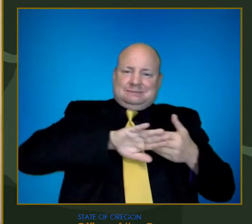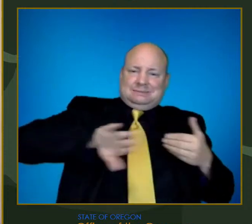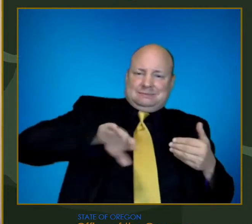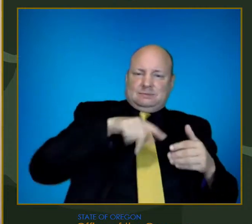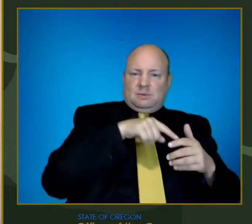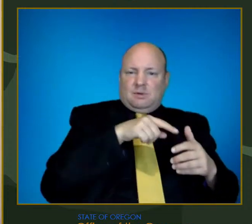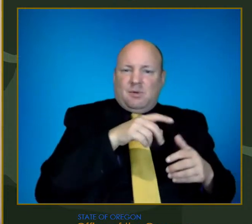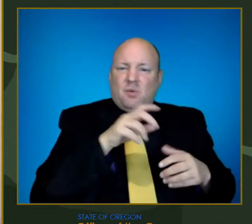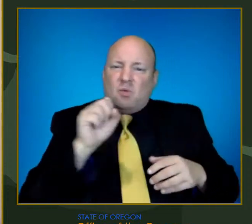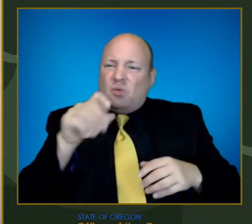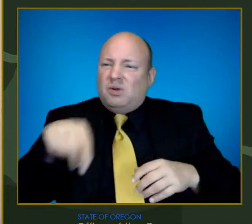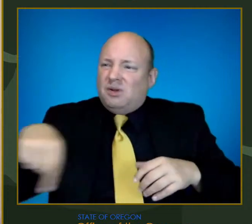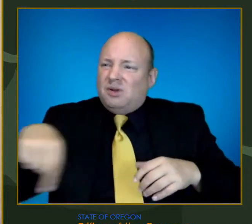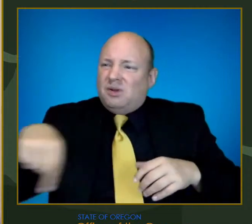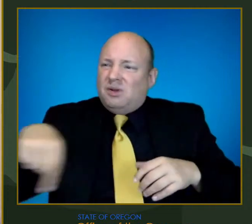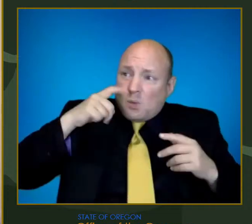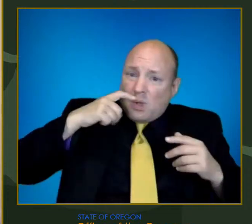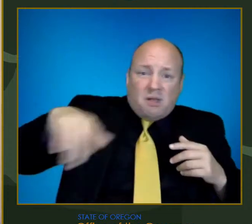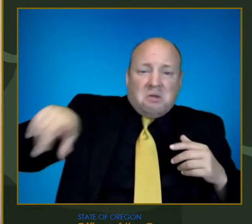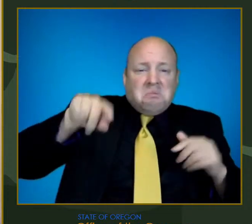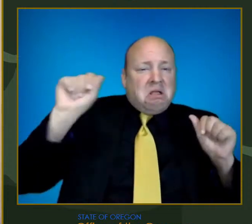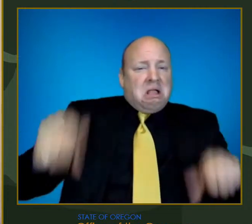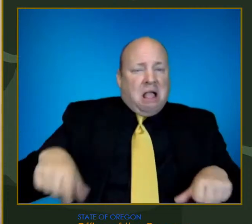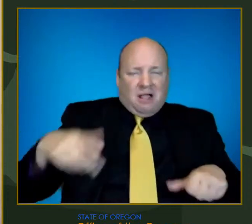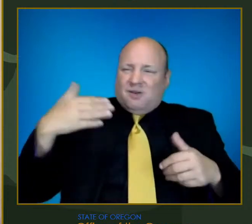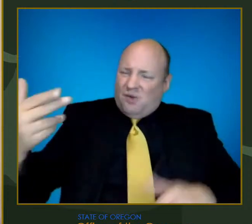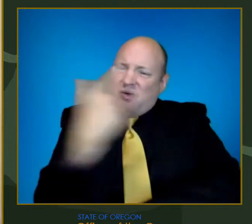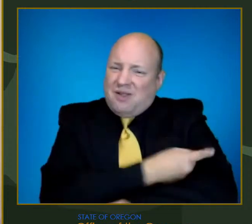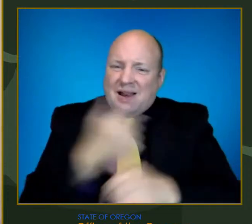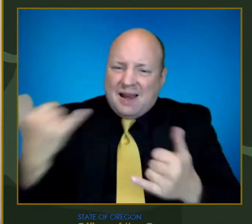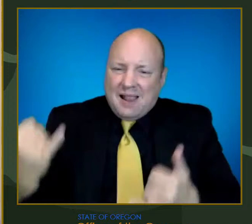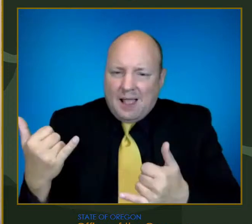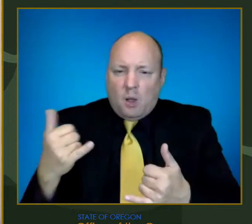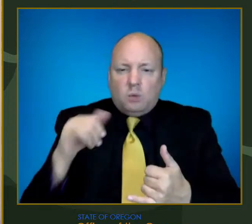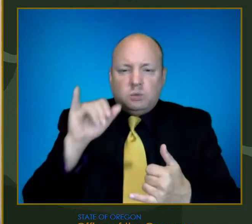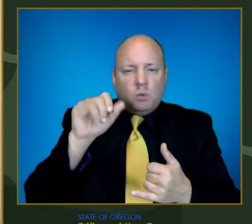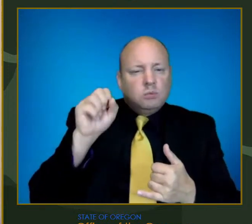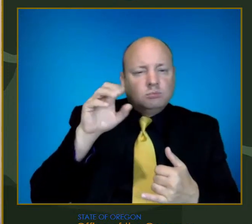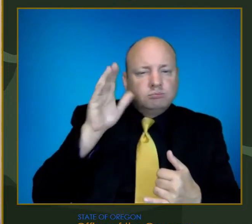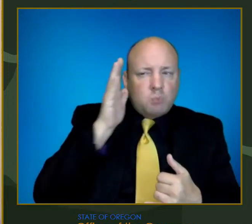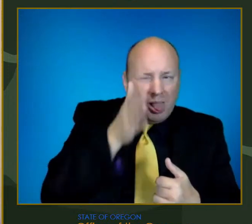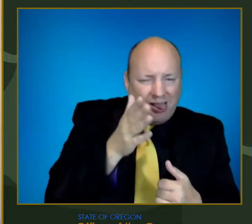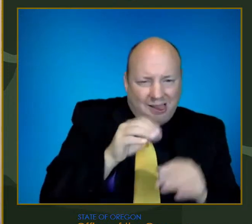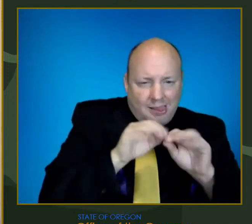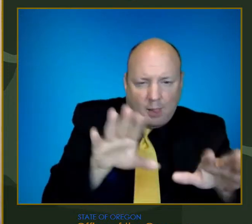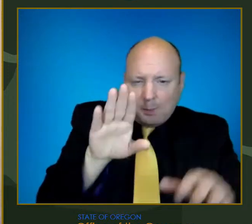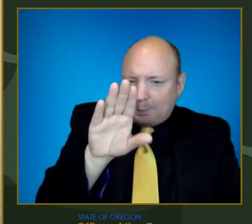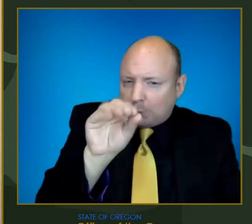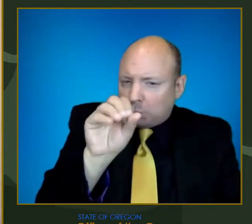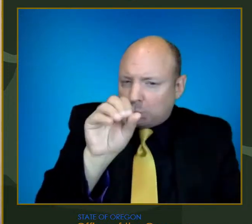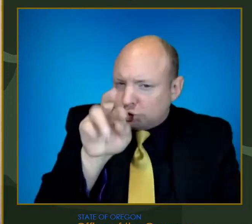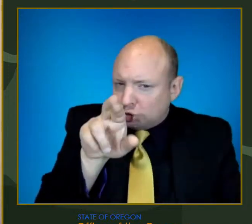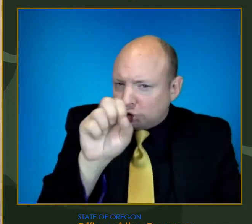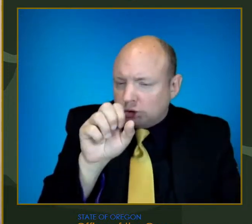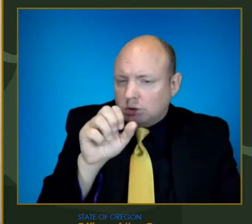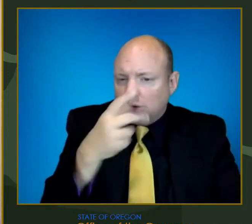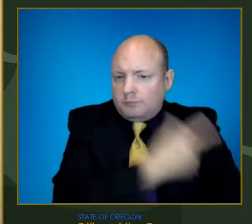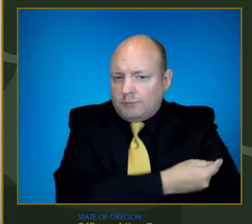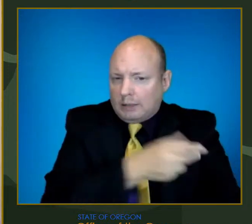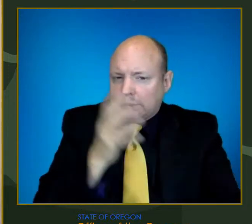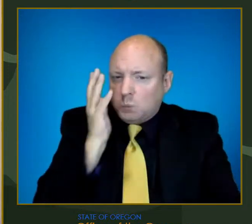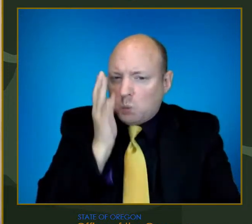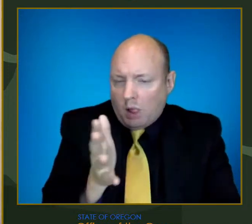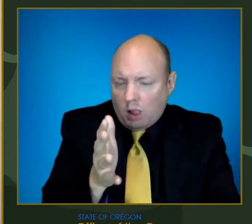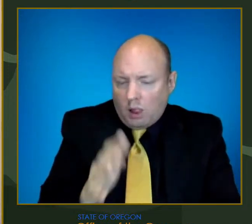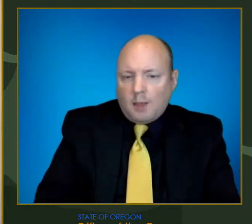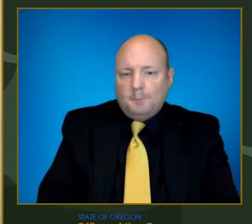prepared to start administering booster doses at the end of September to those who qualify and may need them. But let me make it very clear,